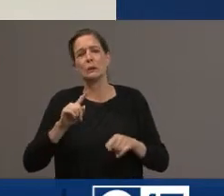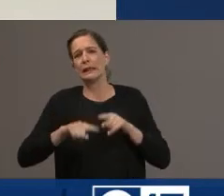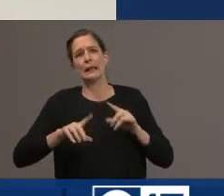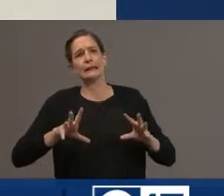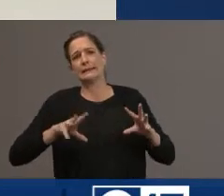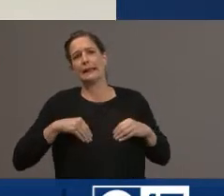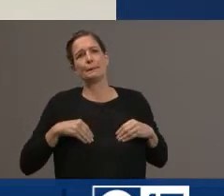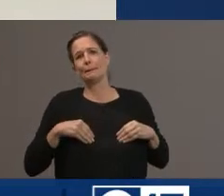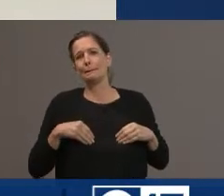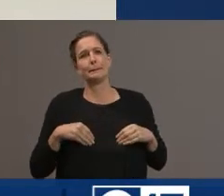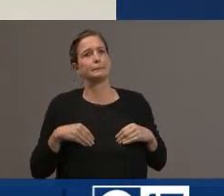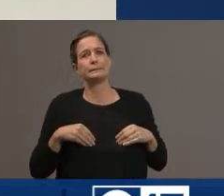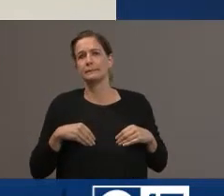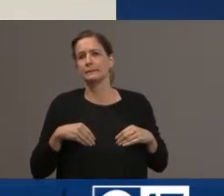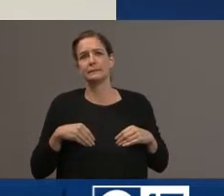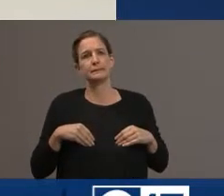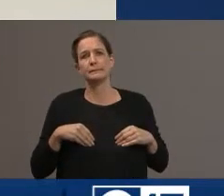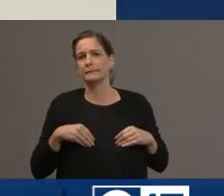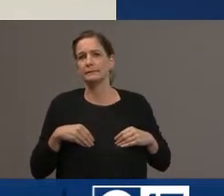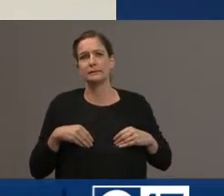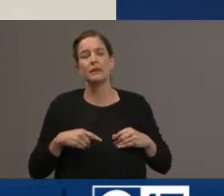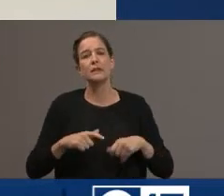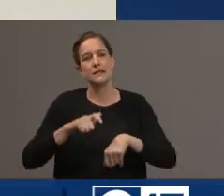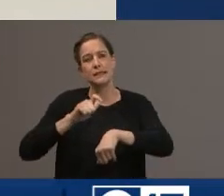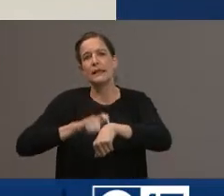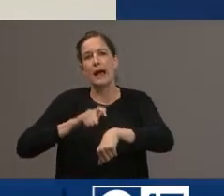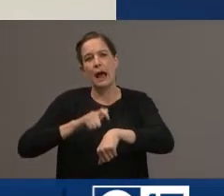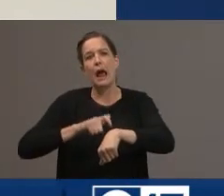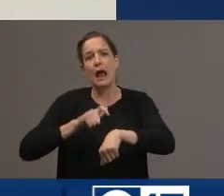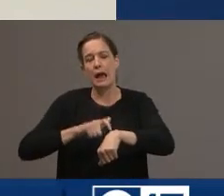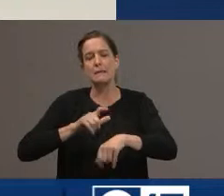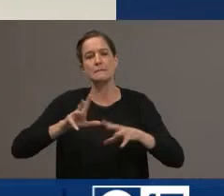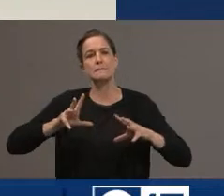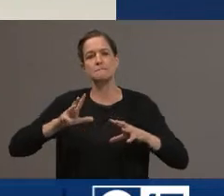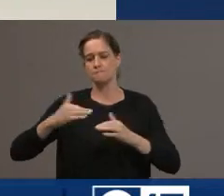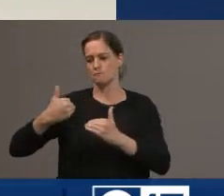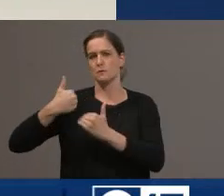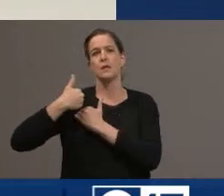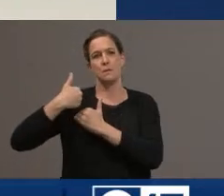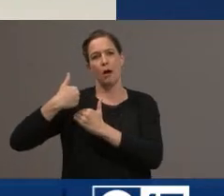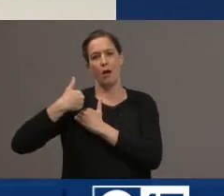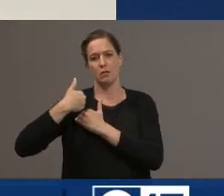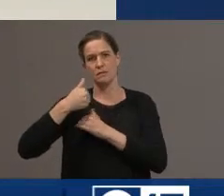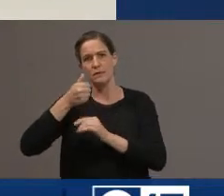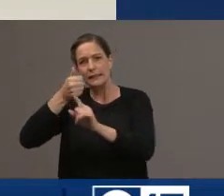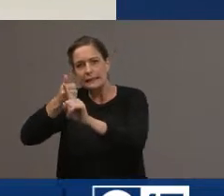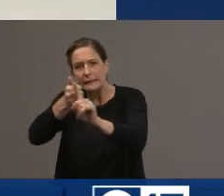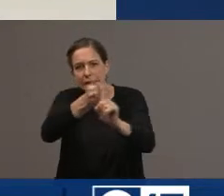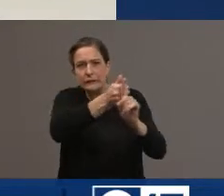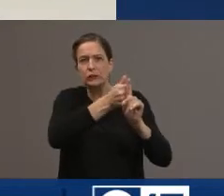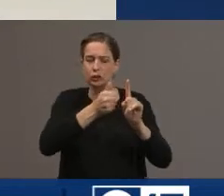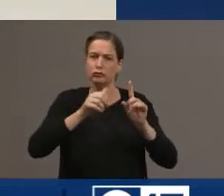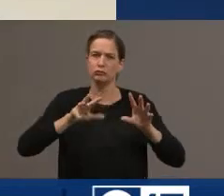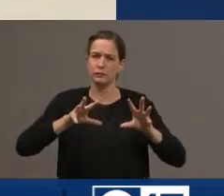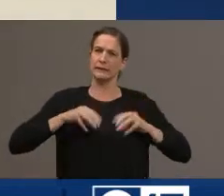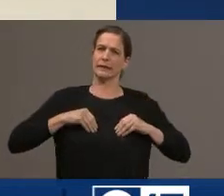up our actions and our personal responsibilities regarding this virus.